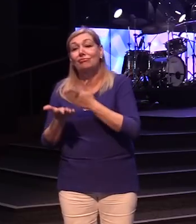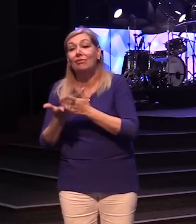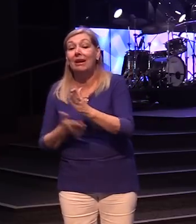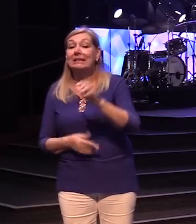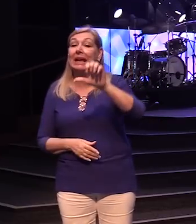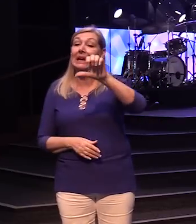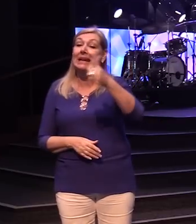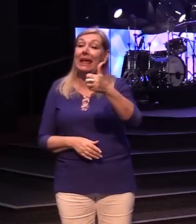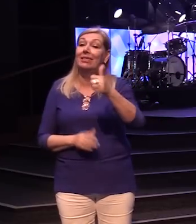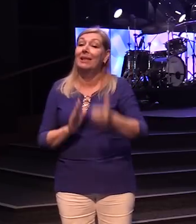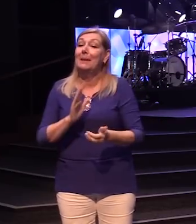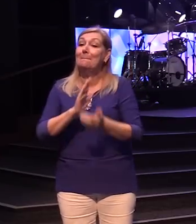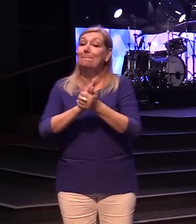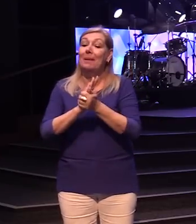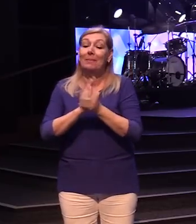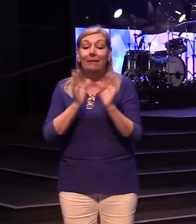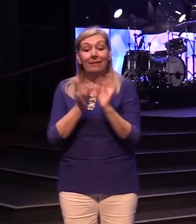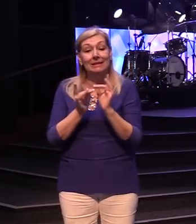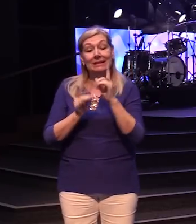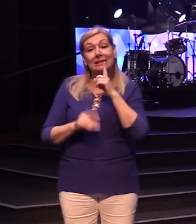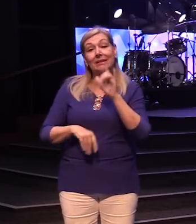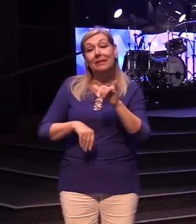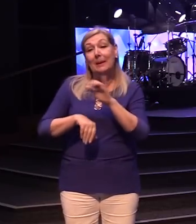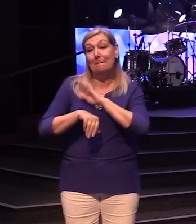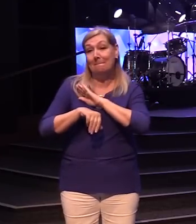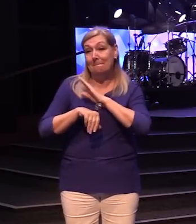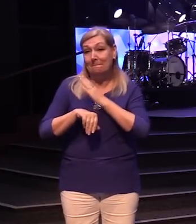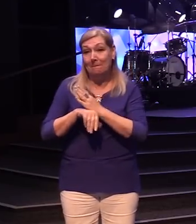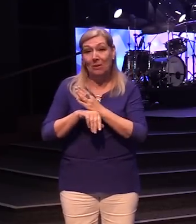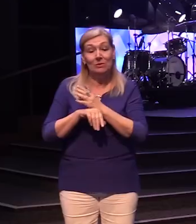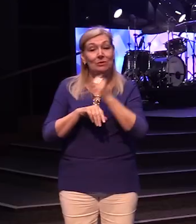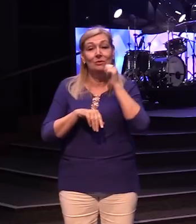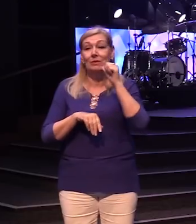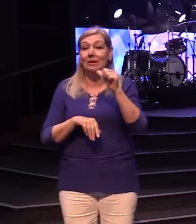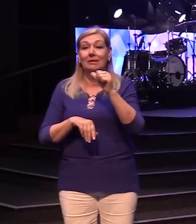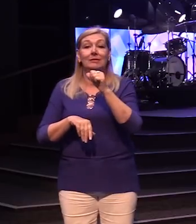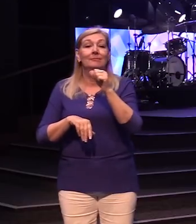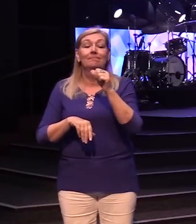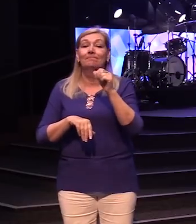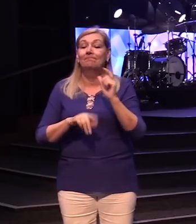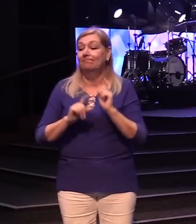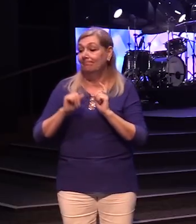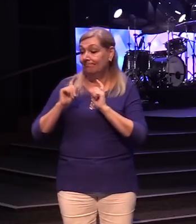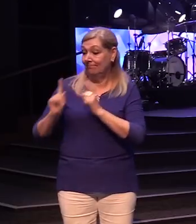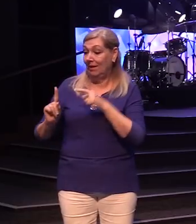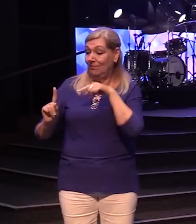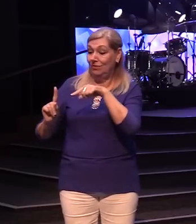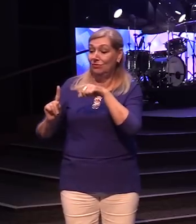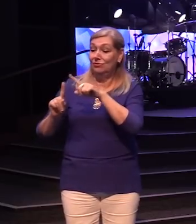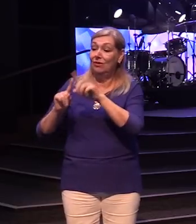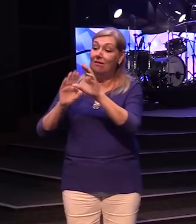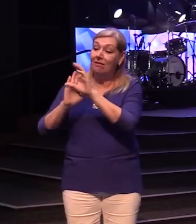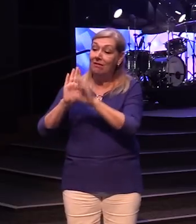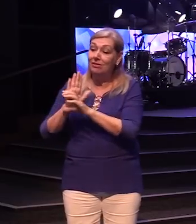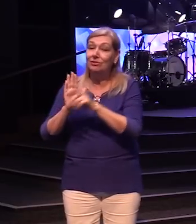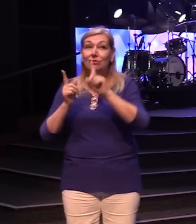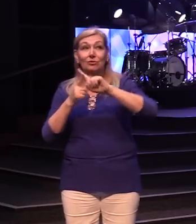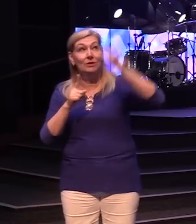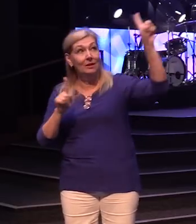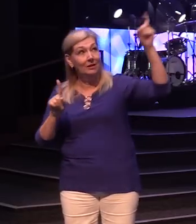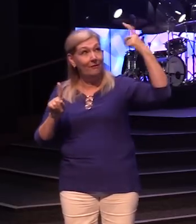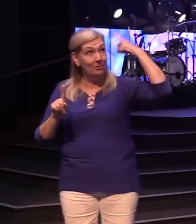Amendment says that the powers not delegated in the Constitution to the United States federal